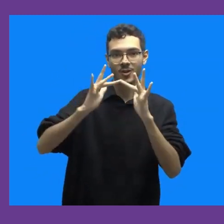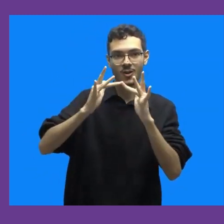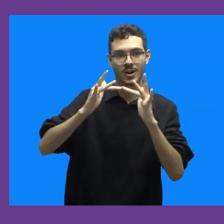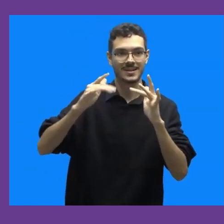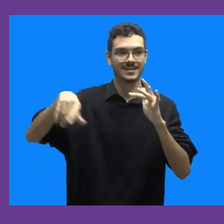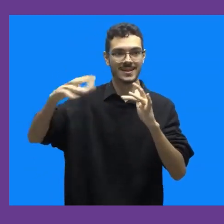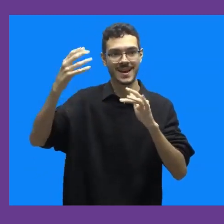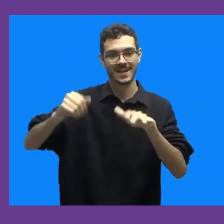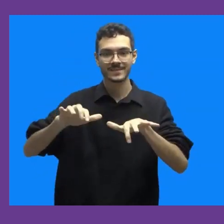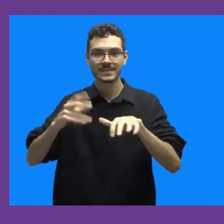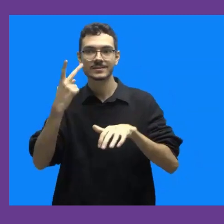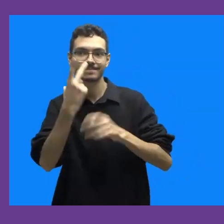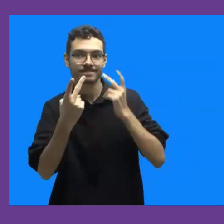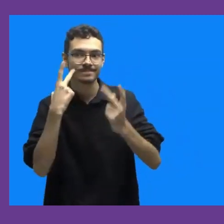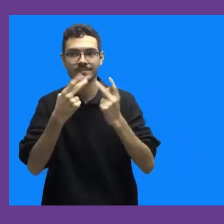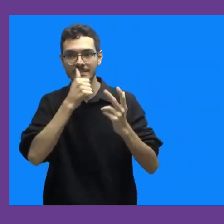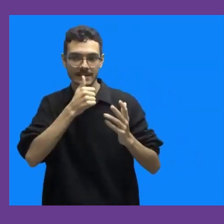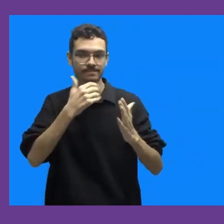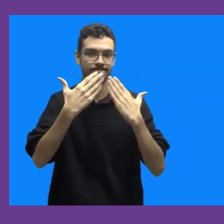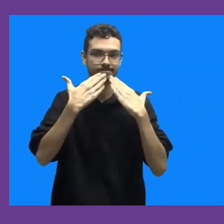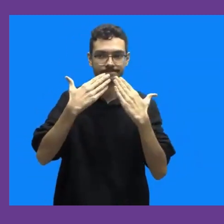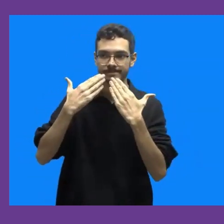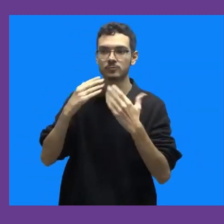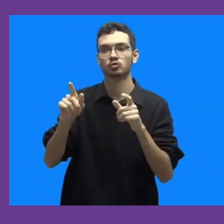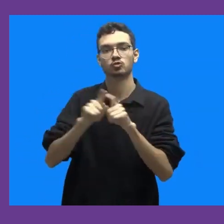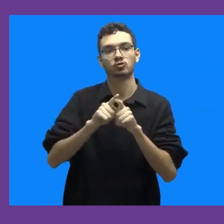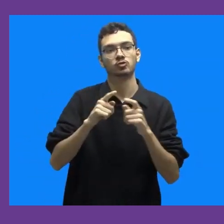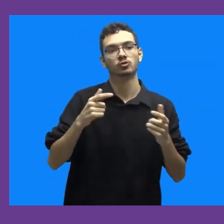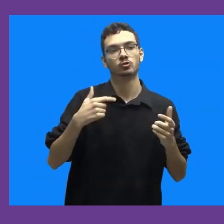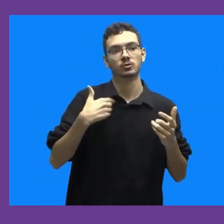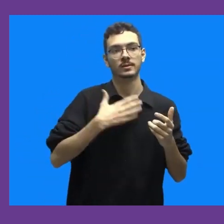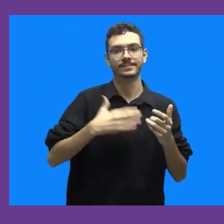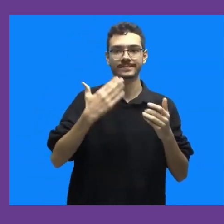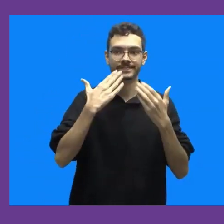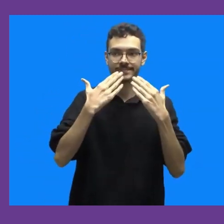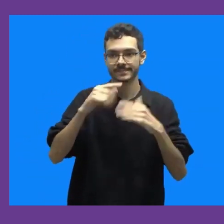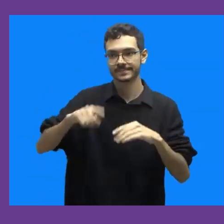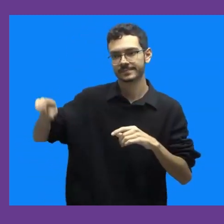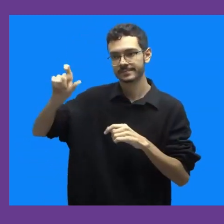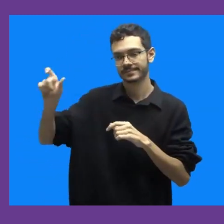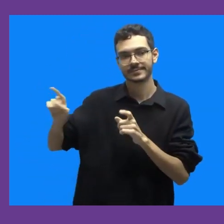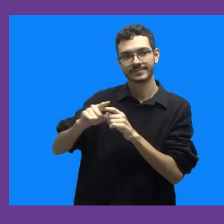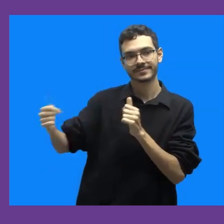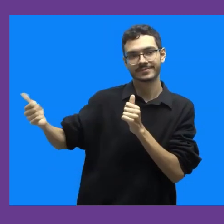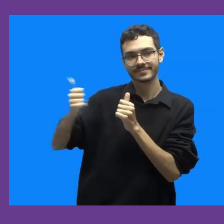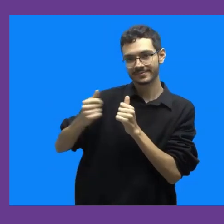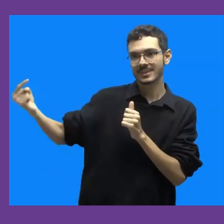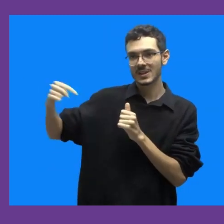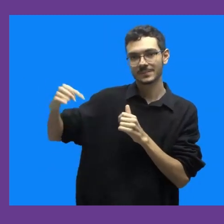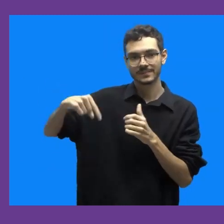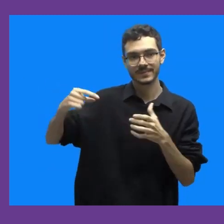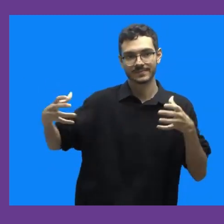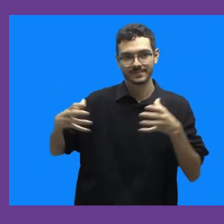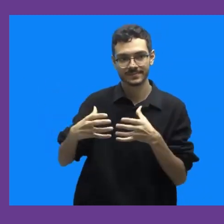to all my colleagues who have worked very hard to make this event happen. So thank you, and as we all say,